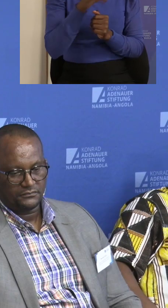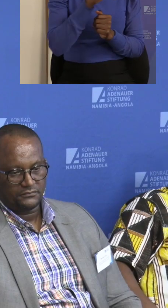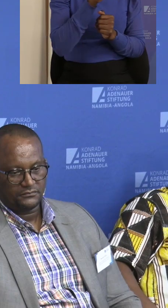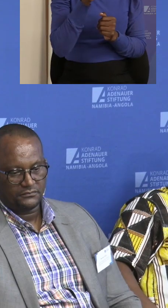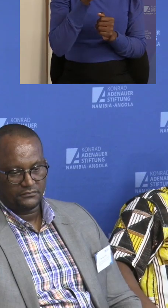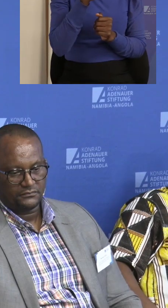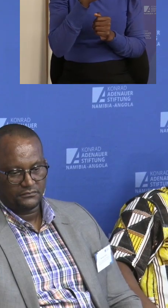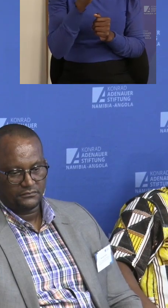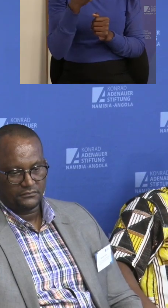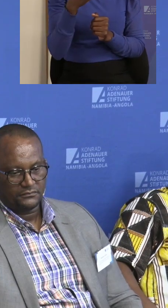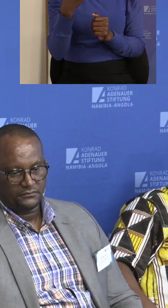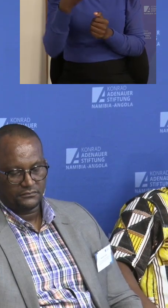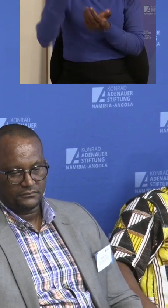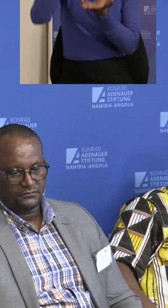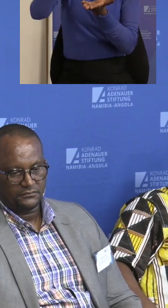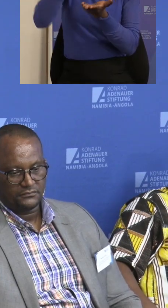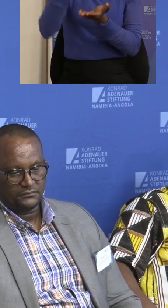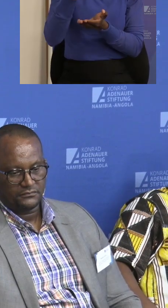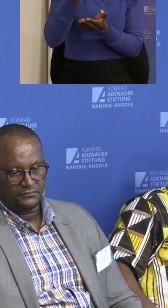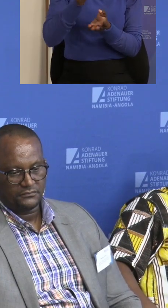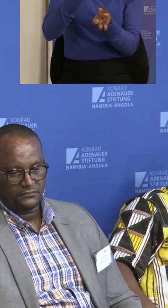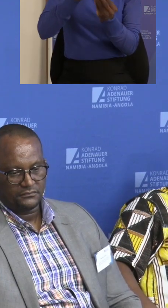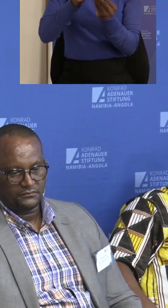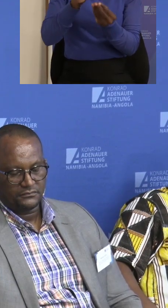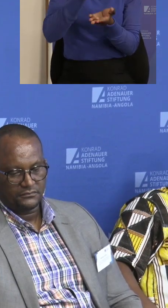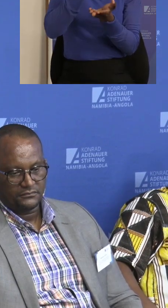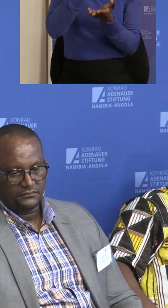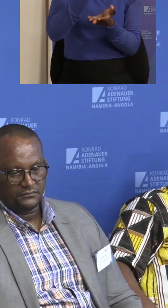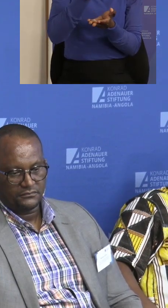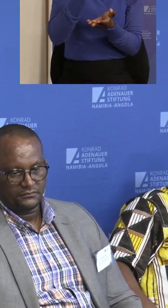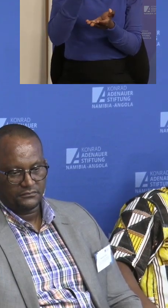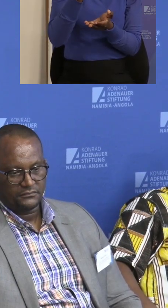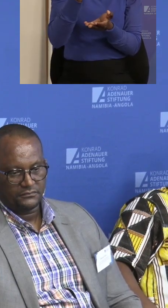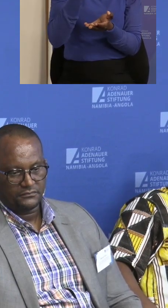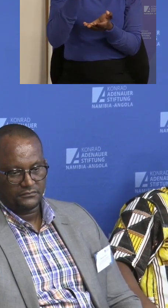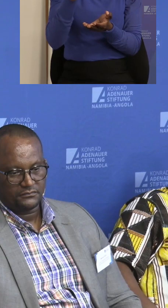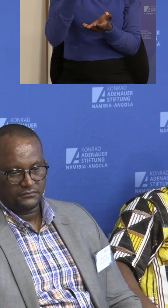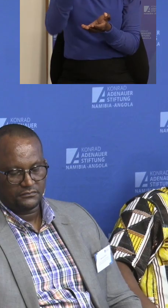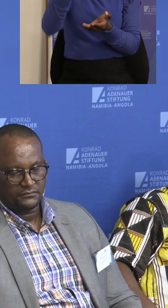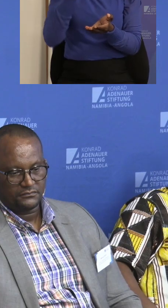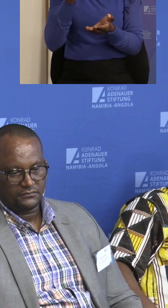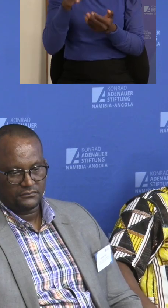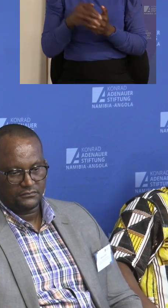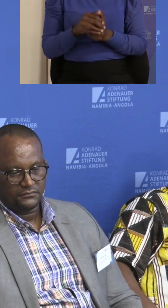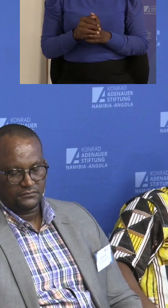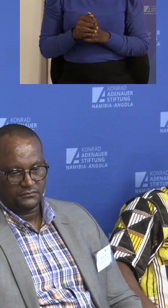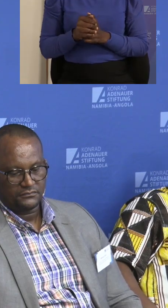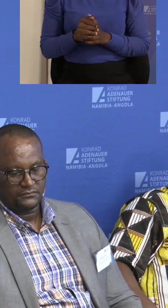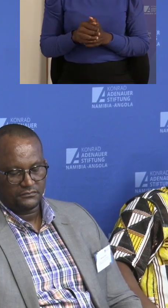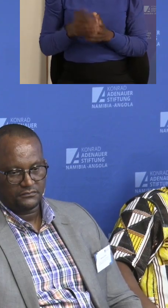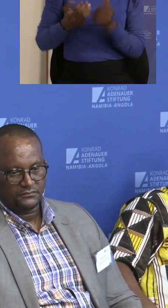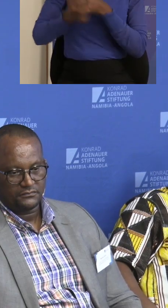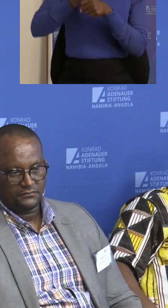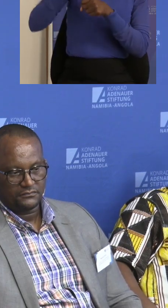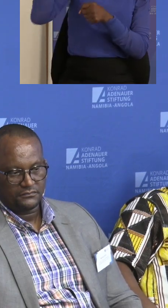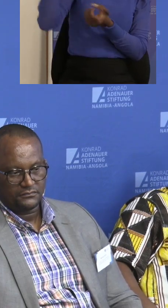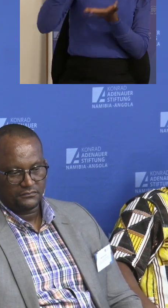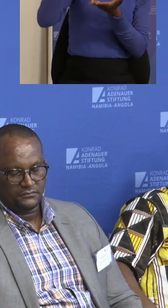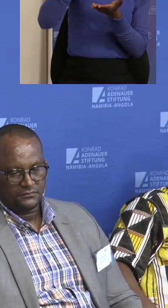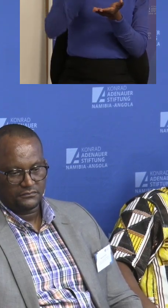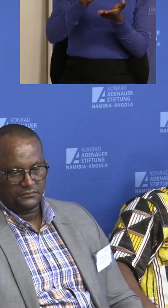2023-2024 fiscal year budget, amounting 84.6 billion Namibian dollar. This is higher than last year's